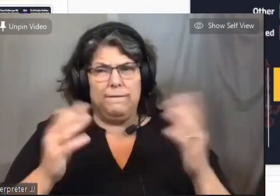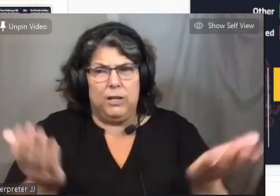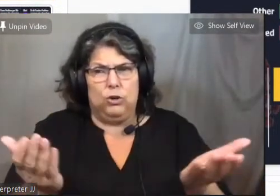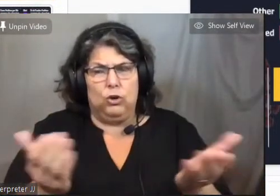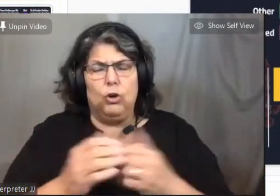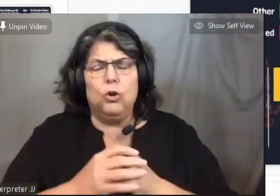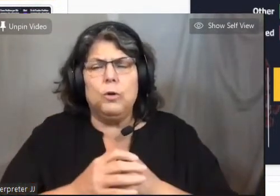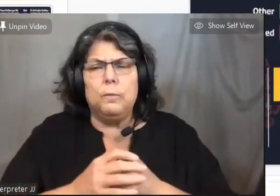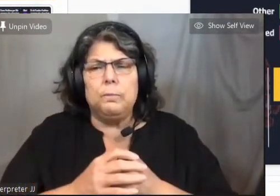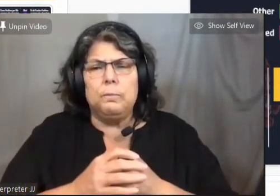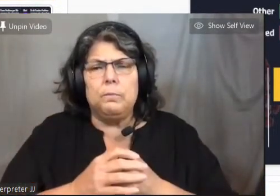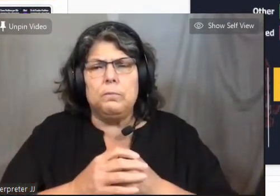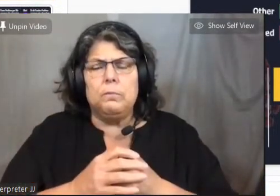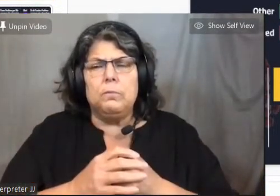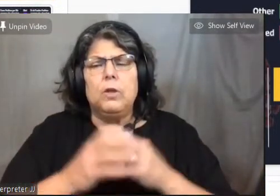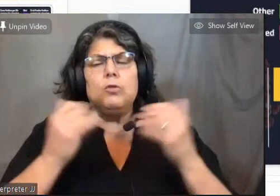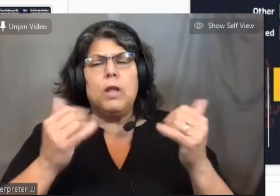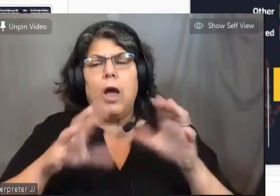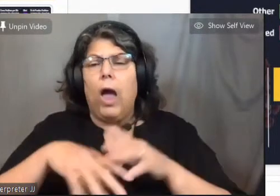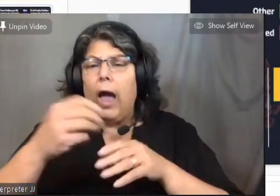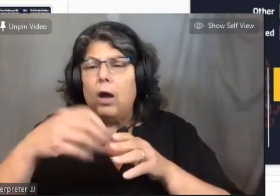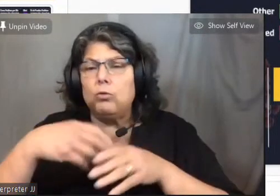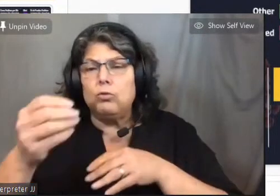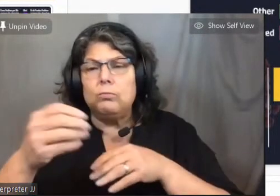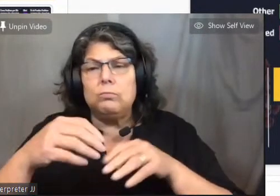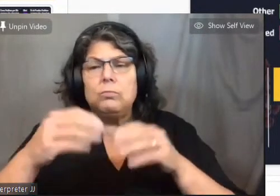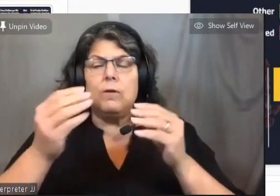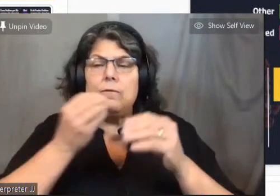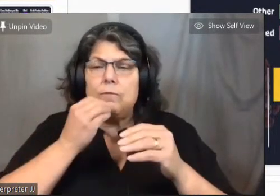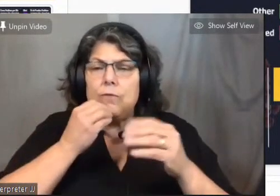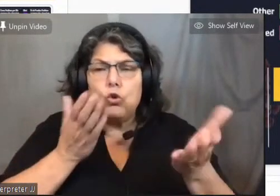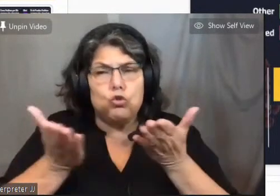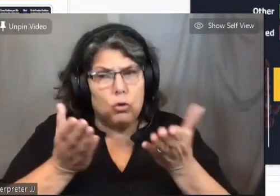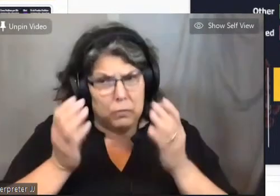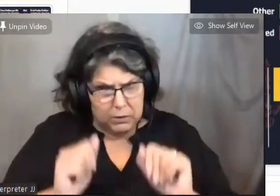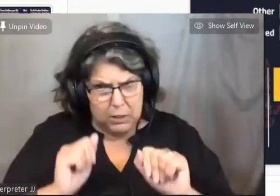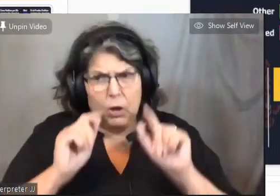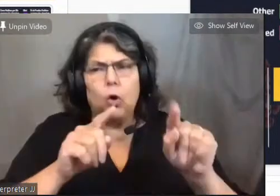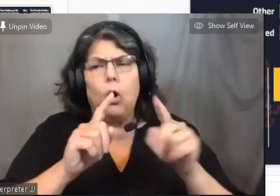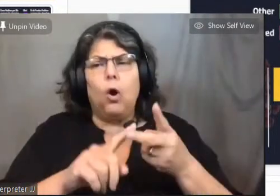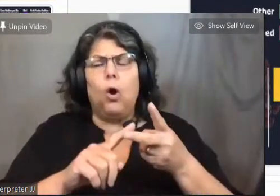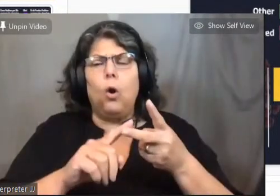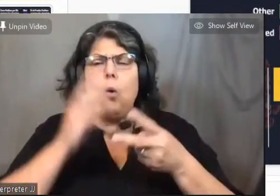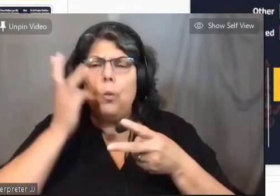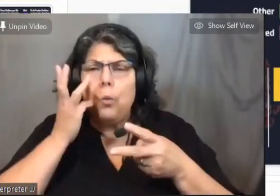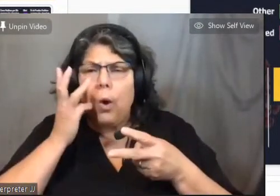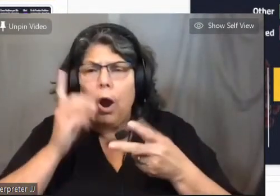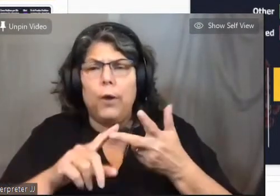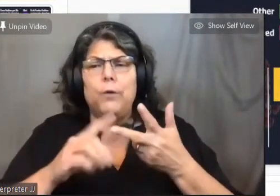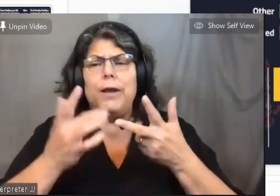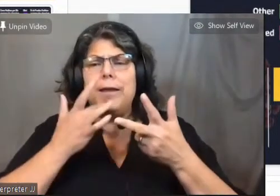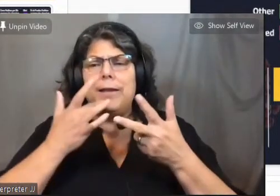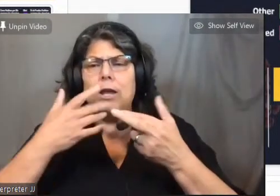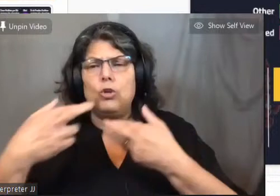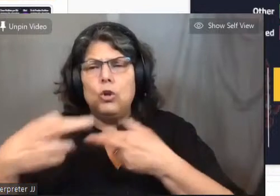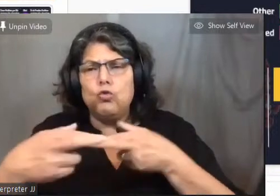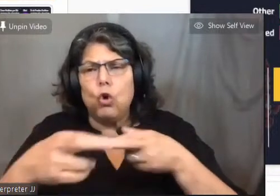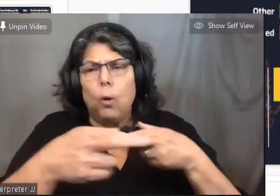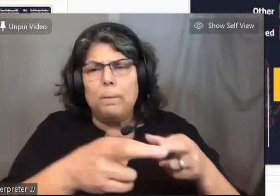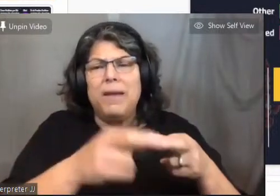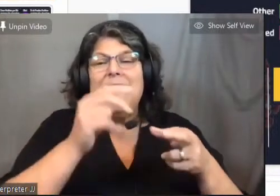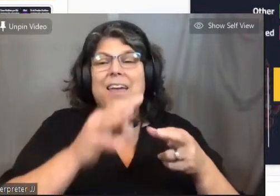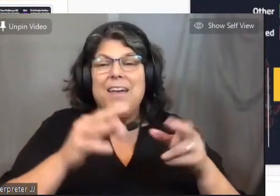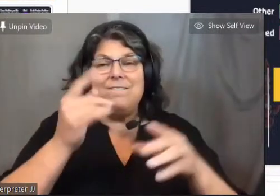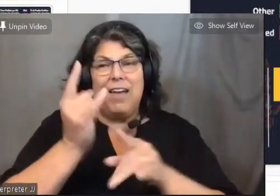are opened for outdoor food service, wineries and tasting rooms if they sell their